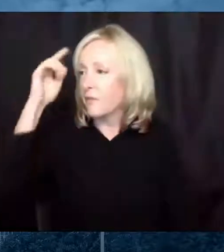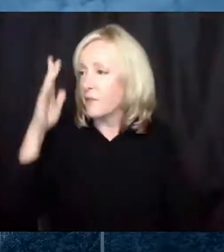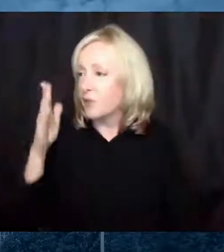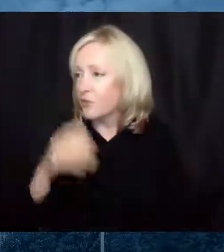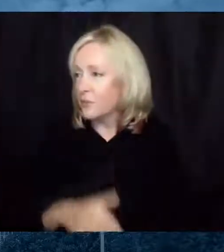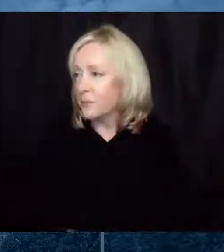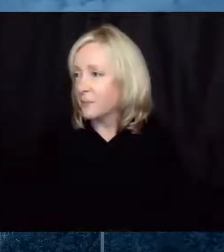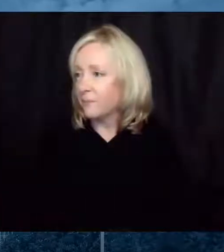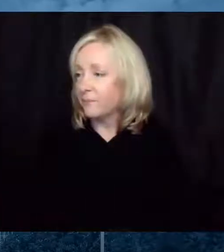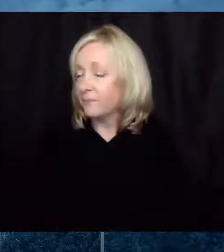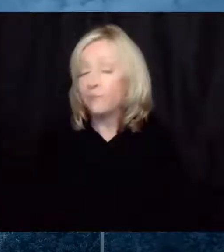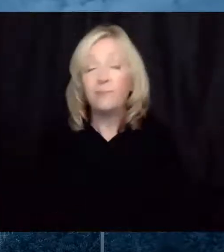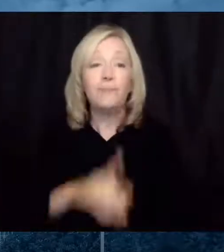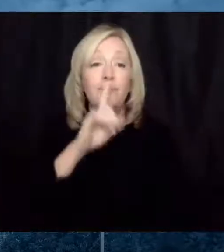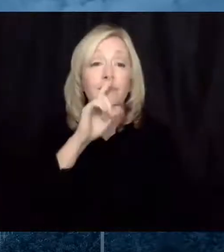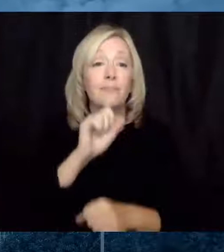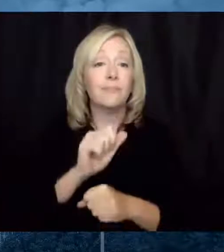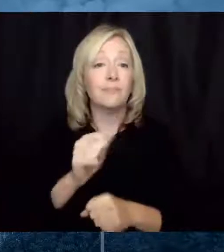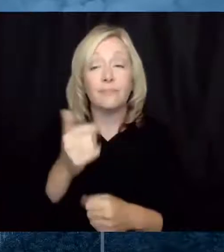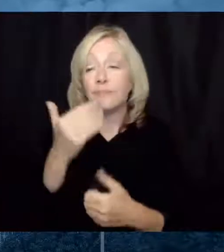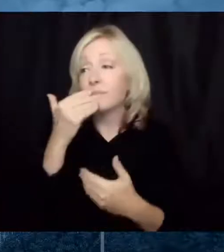Actually, really, thank you.